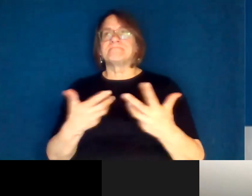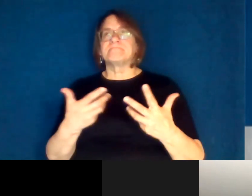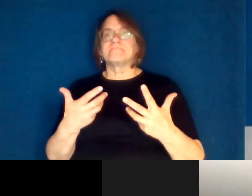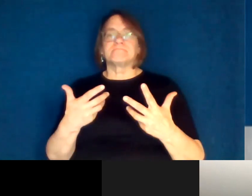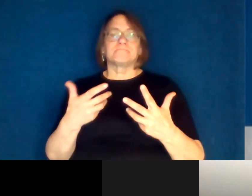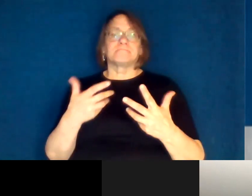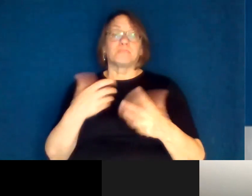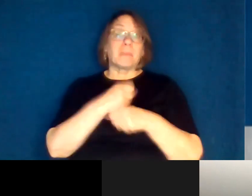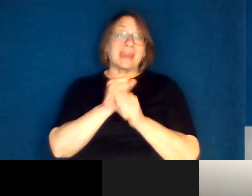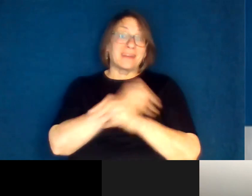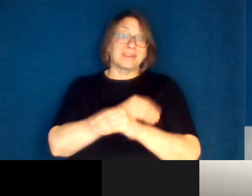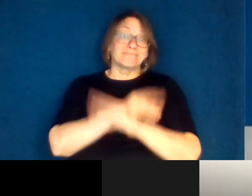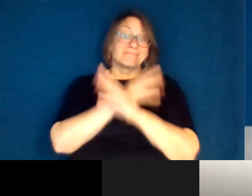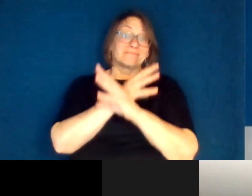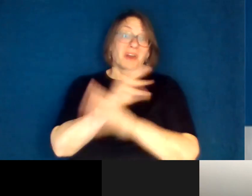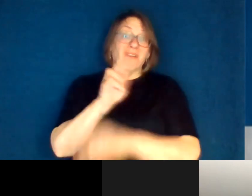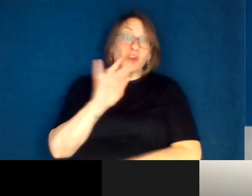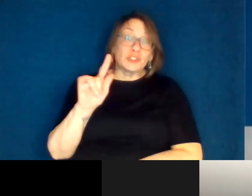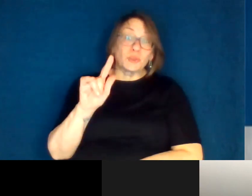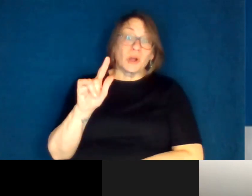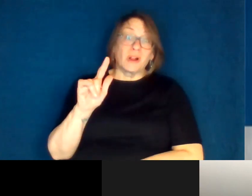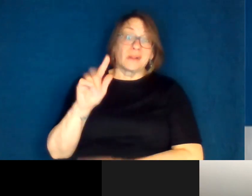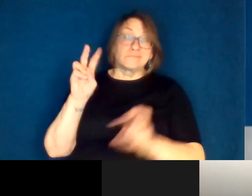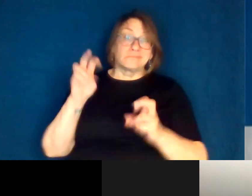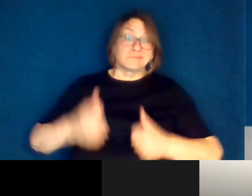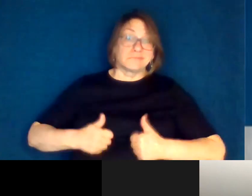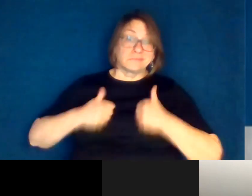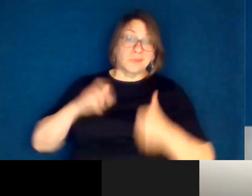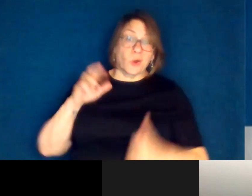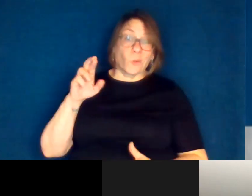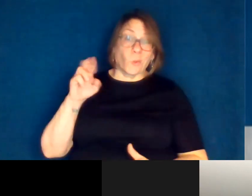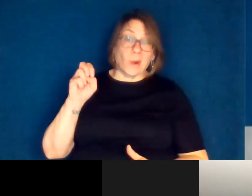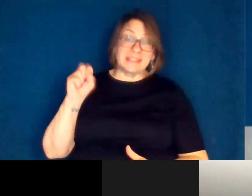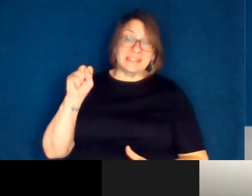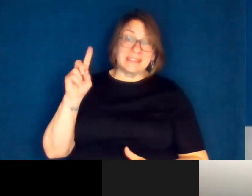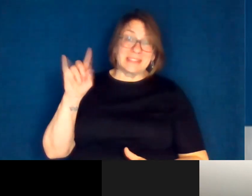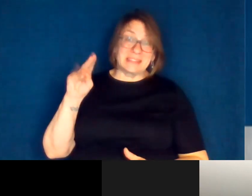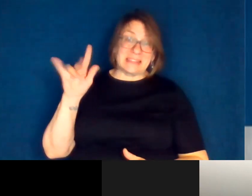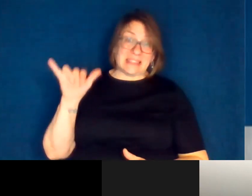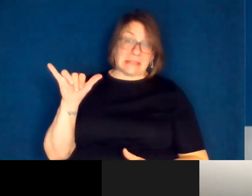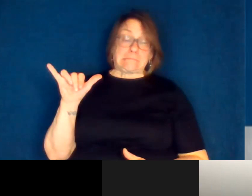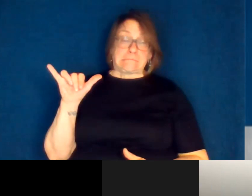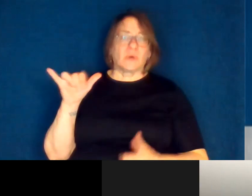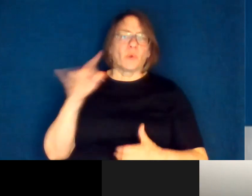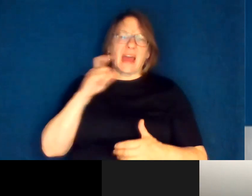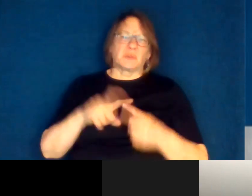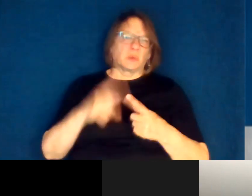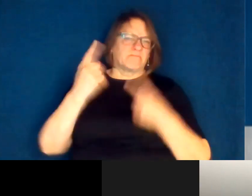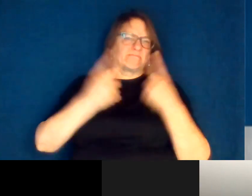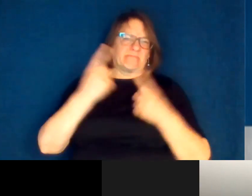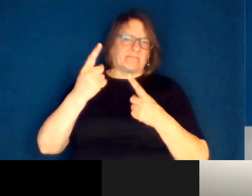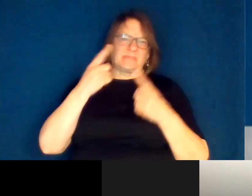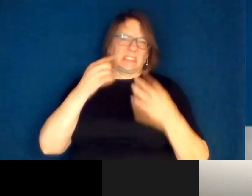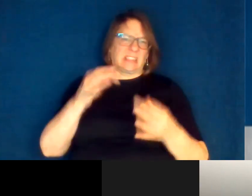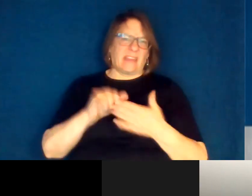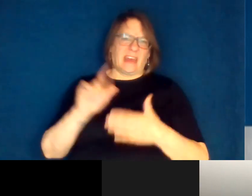virtual residency or a virtual set of classes. And so that has to be decided